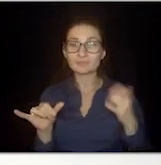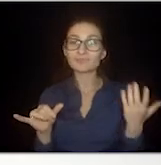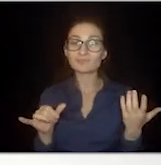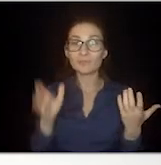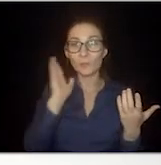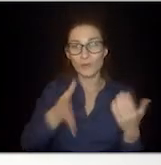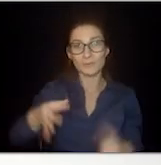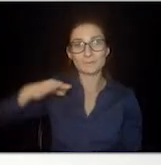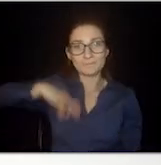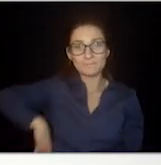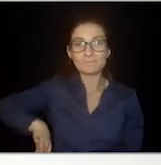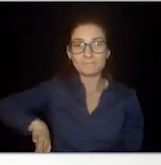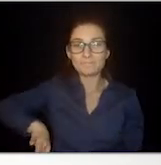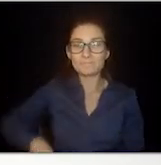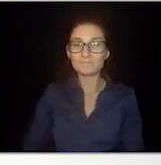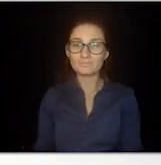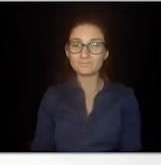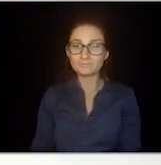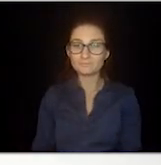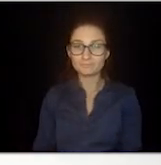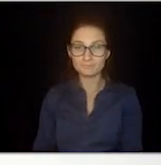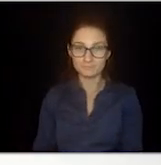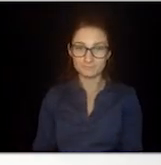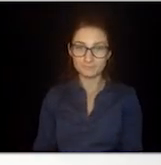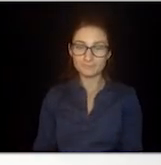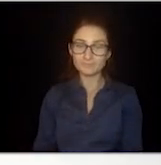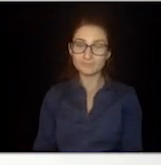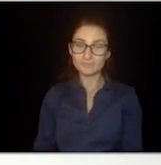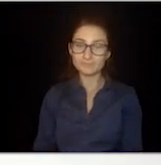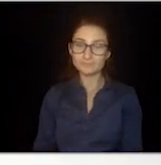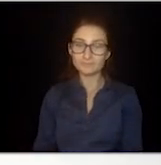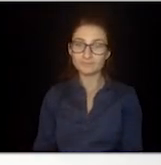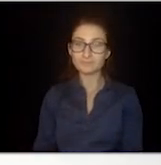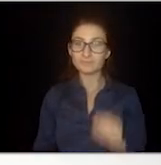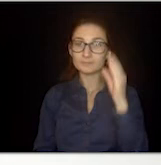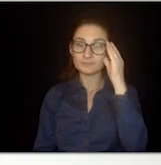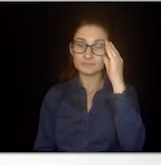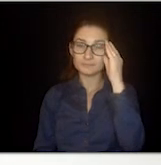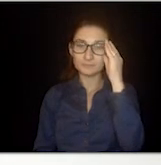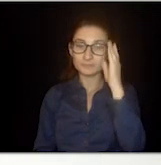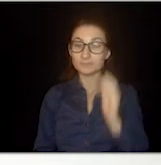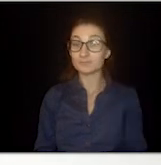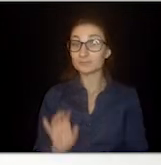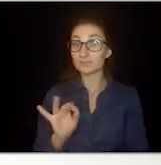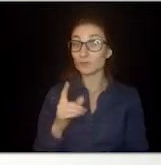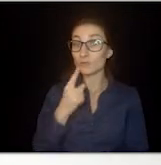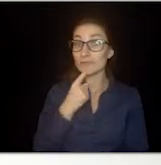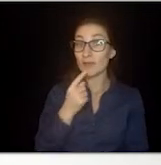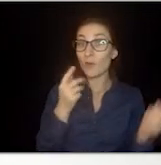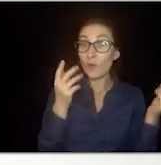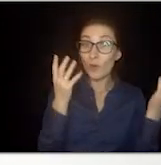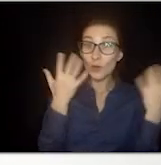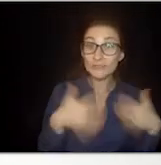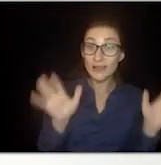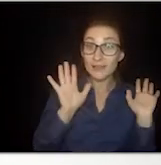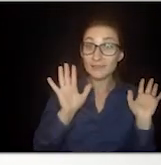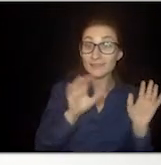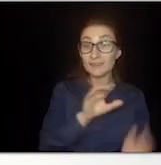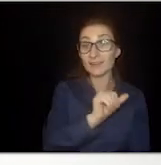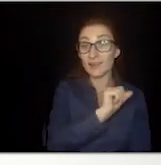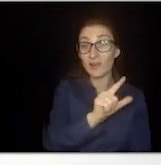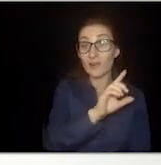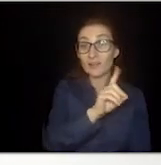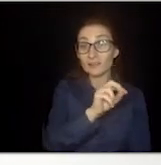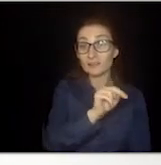exact same words every time. Very key. If if you're saying all done and grandma's